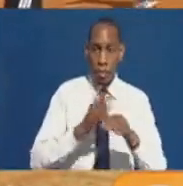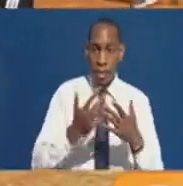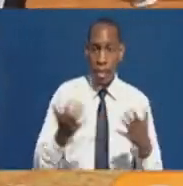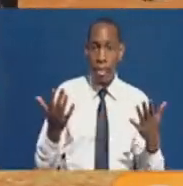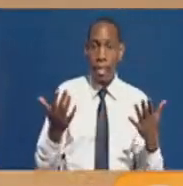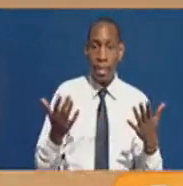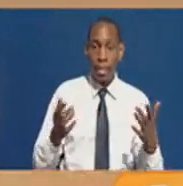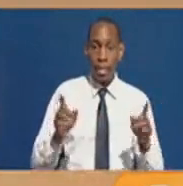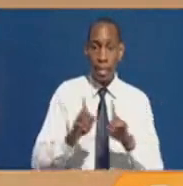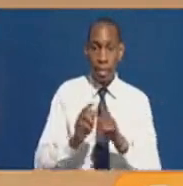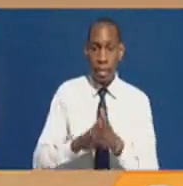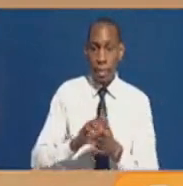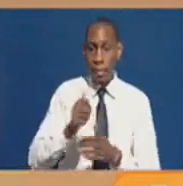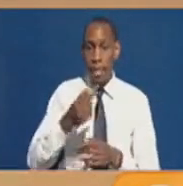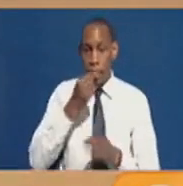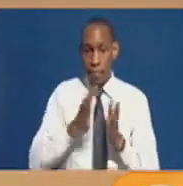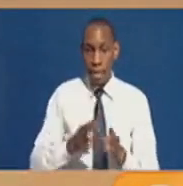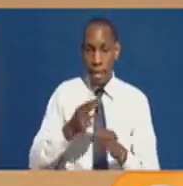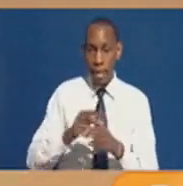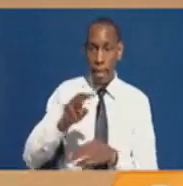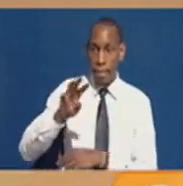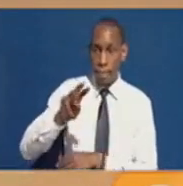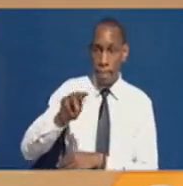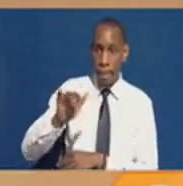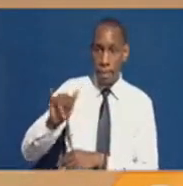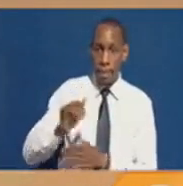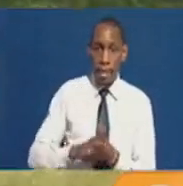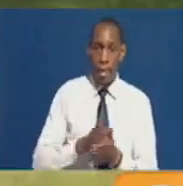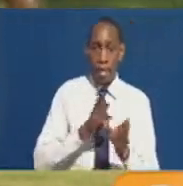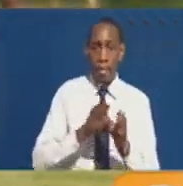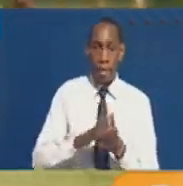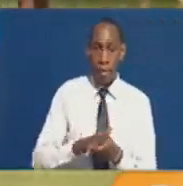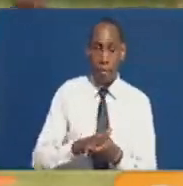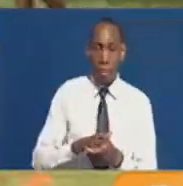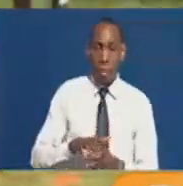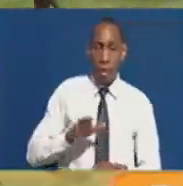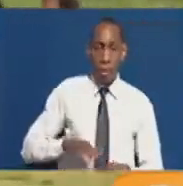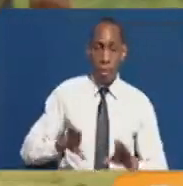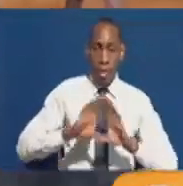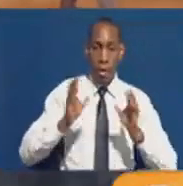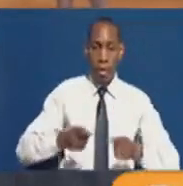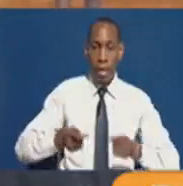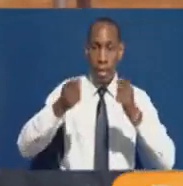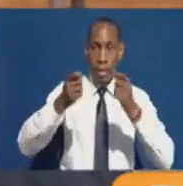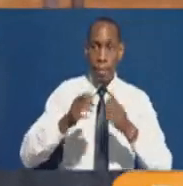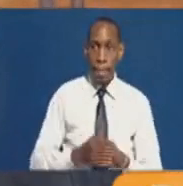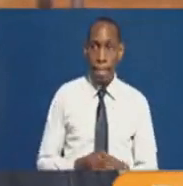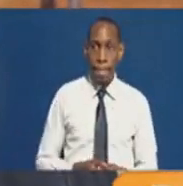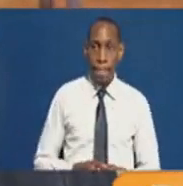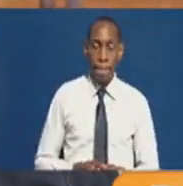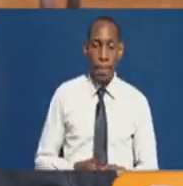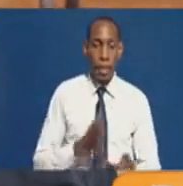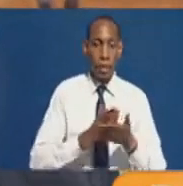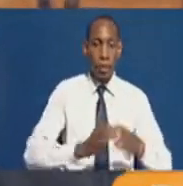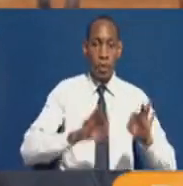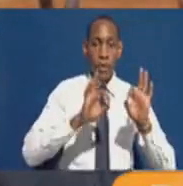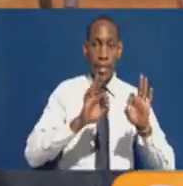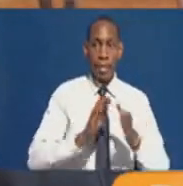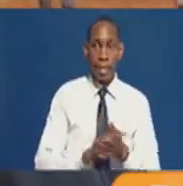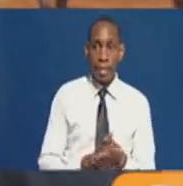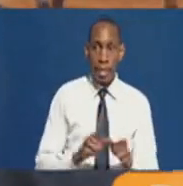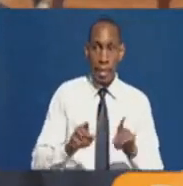as his colleague Mary Njoroge will be at the Women World Cup playoffs in New Zealand. It's excellent. I also know even our